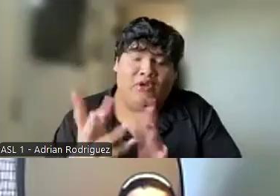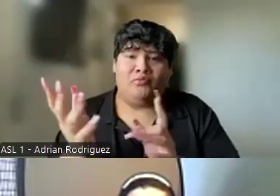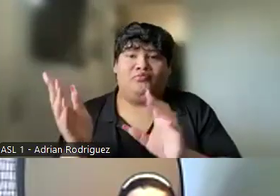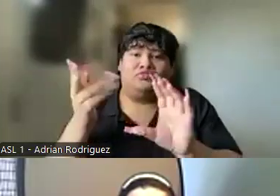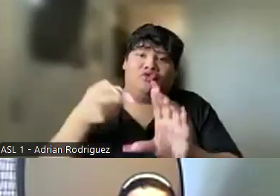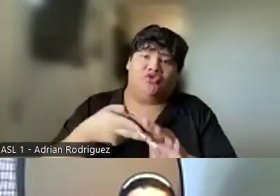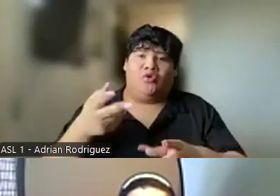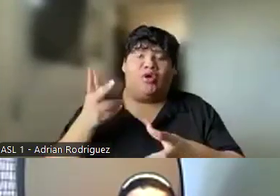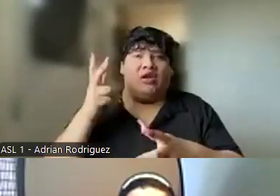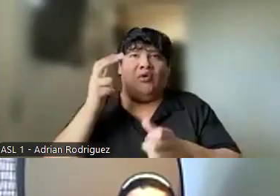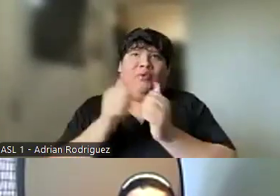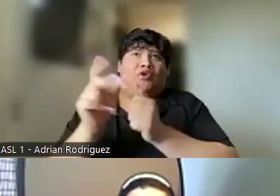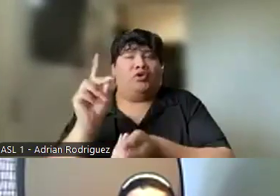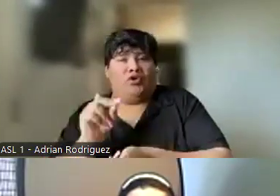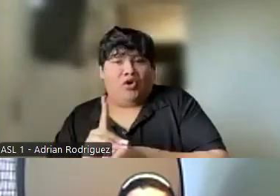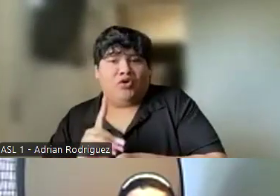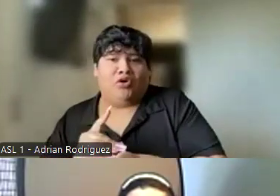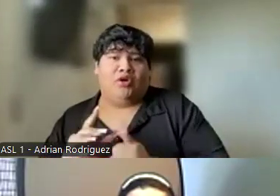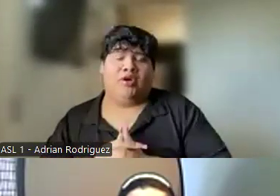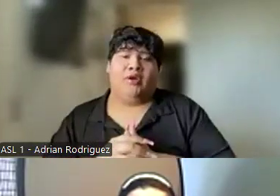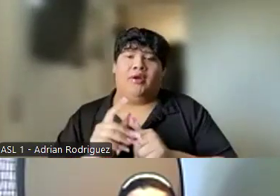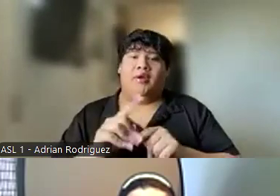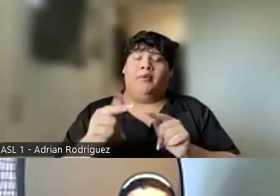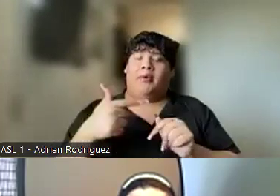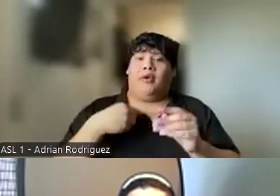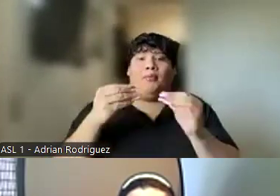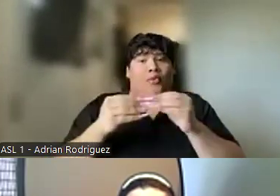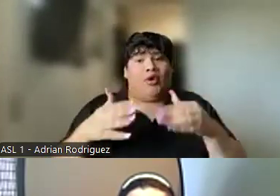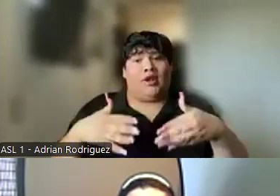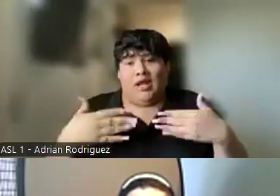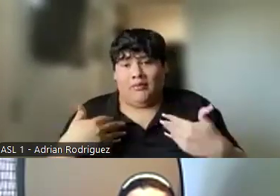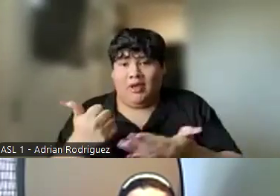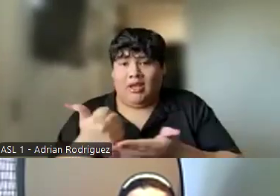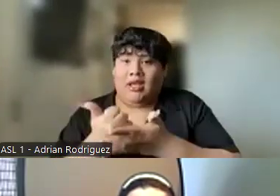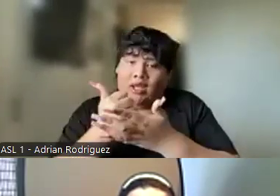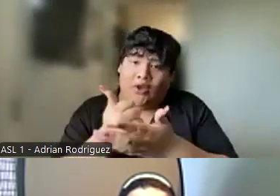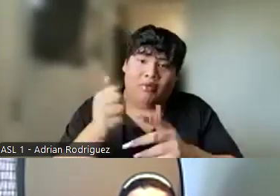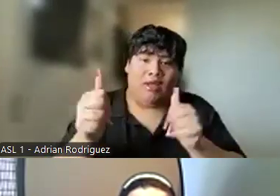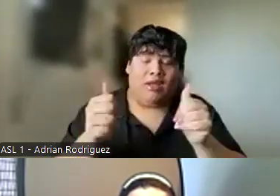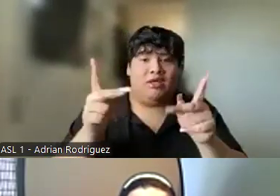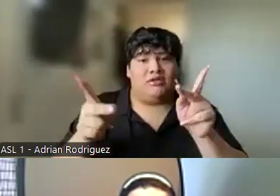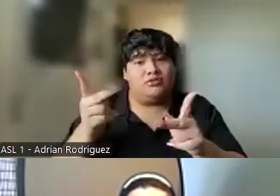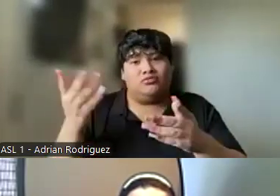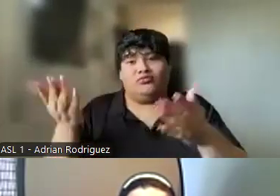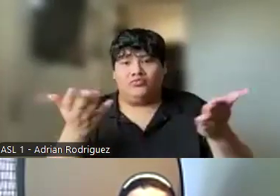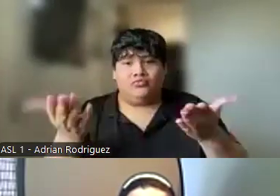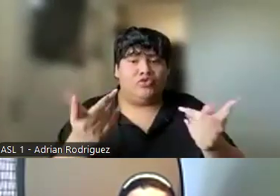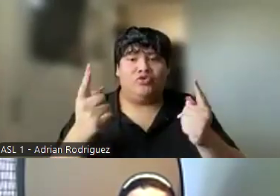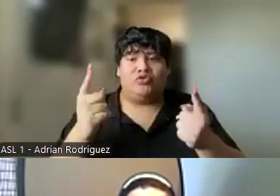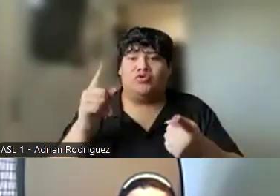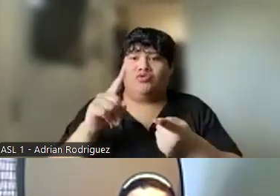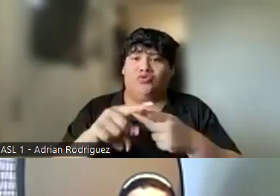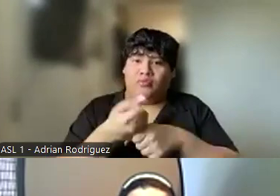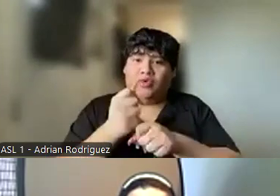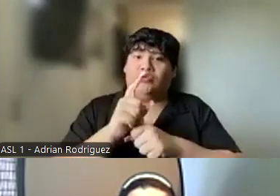care doctor. And so I am more than happy to help liaison and get folks to make sure